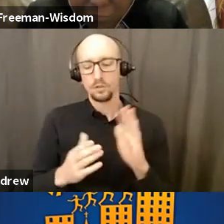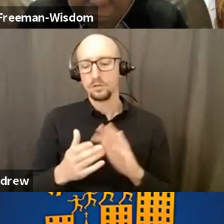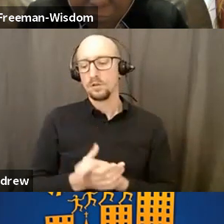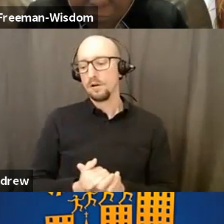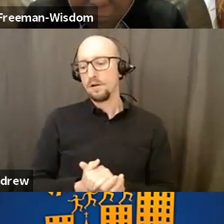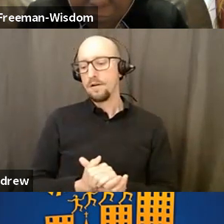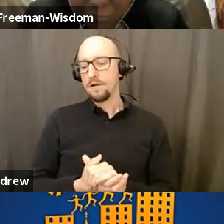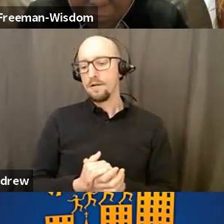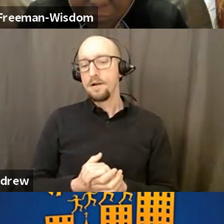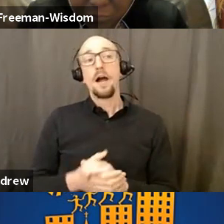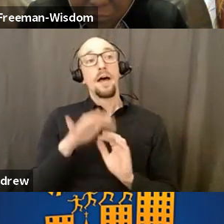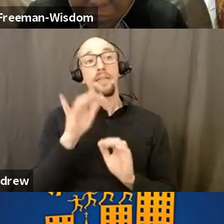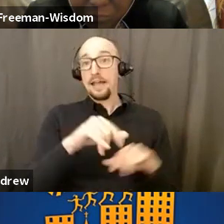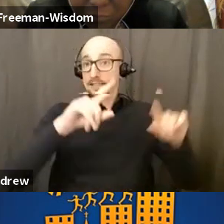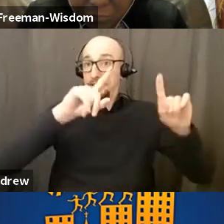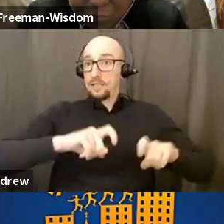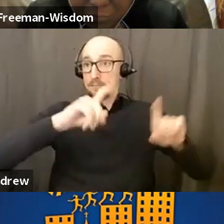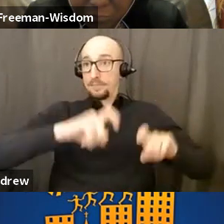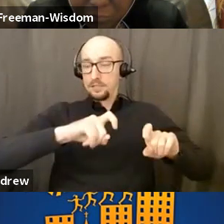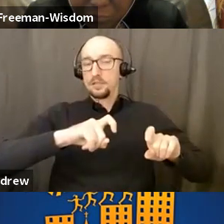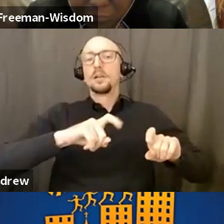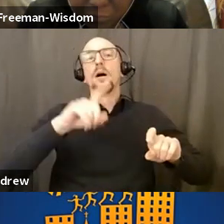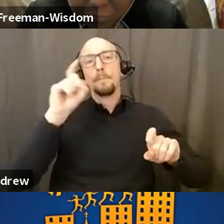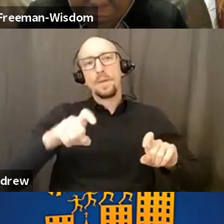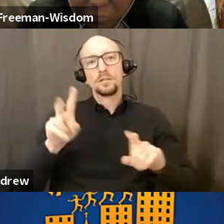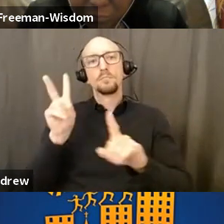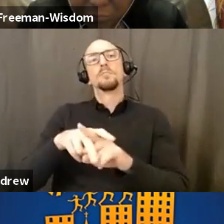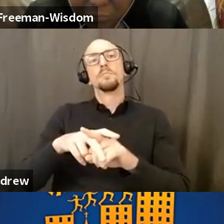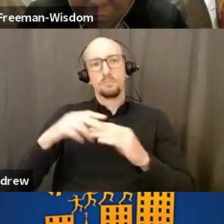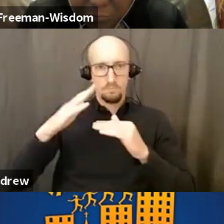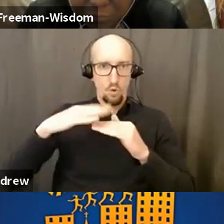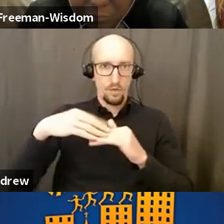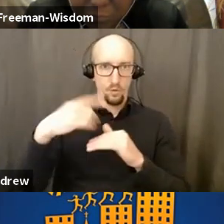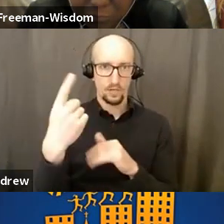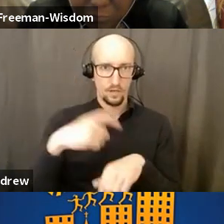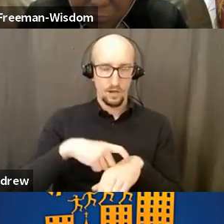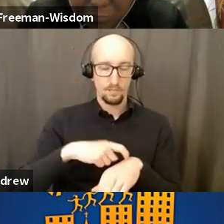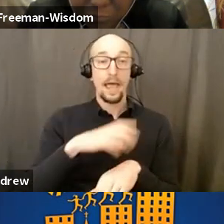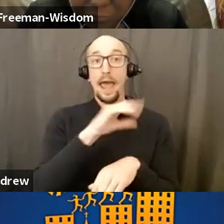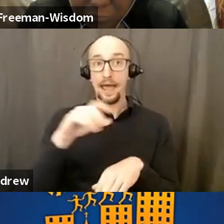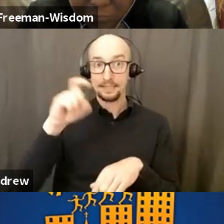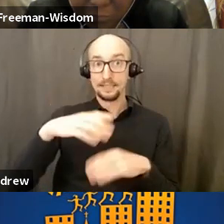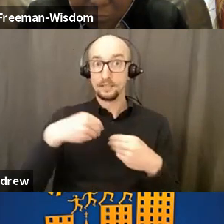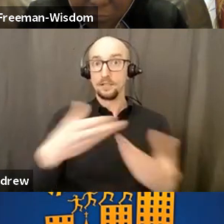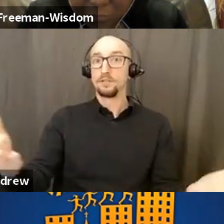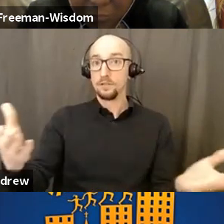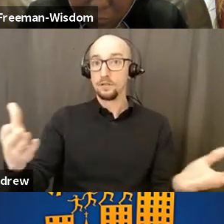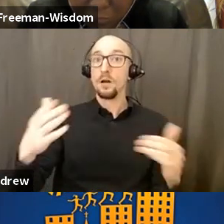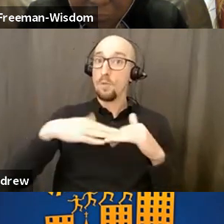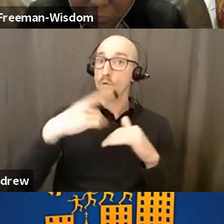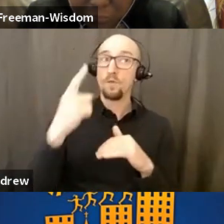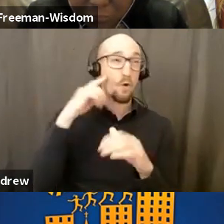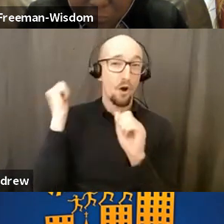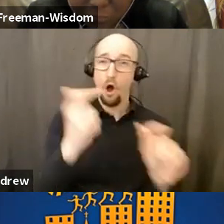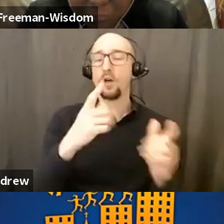The assessment would need to be given more than once, and it would need to be given more than once to all students or made